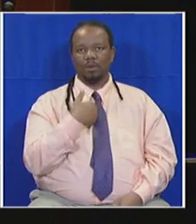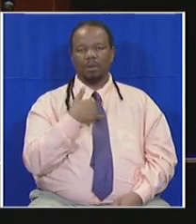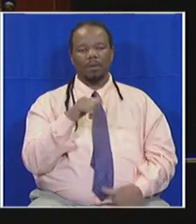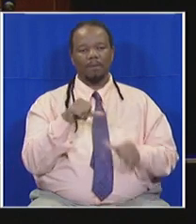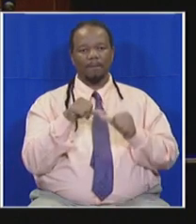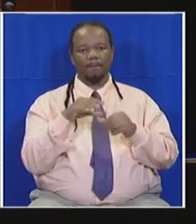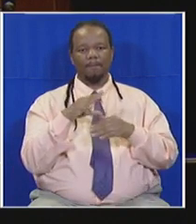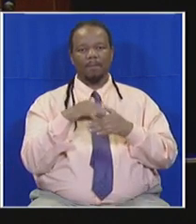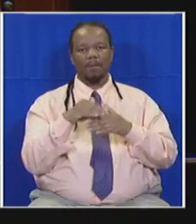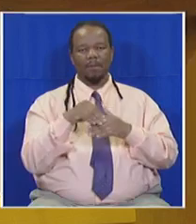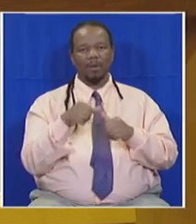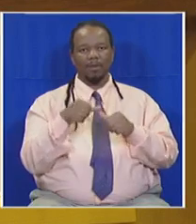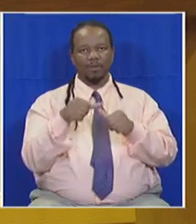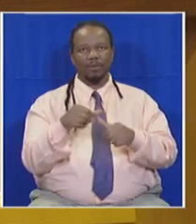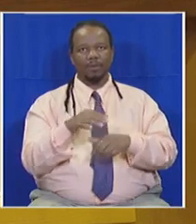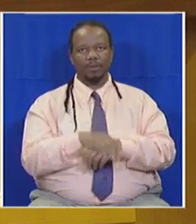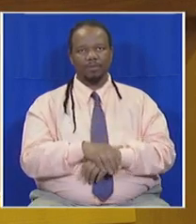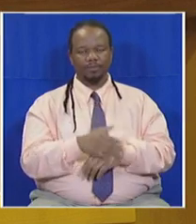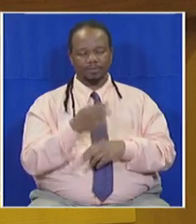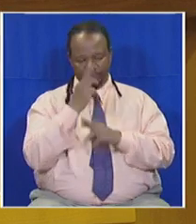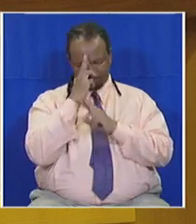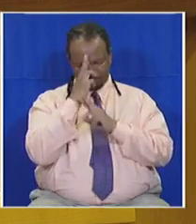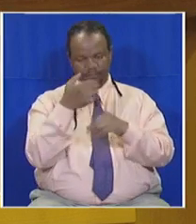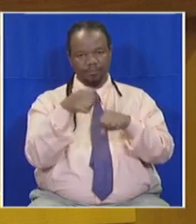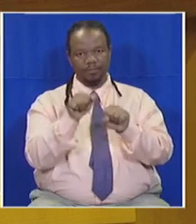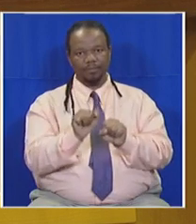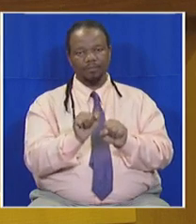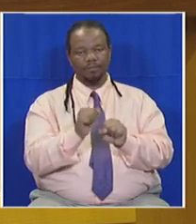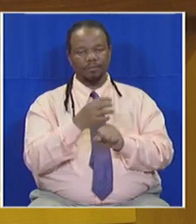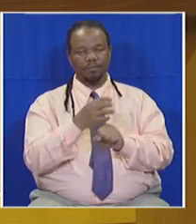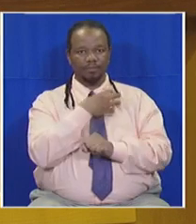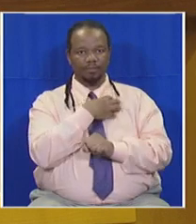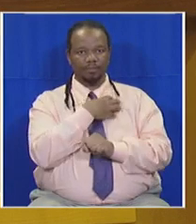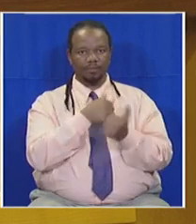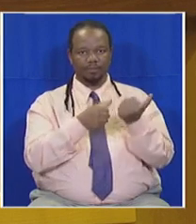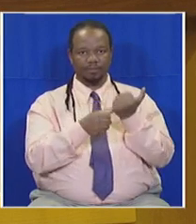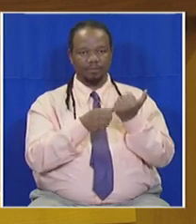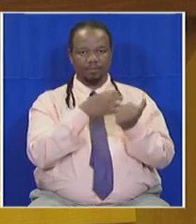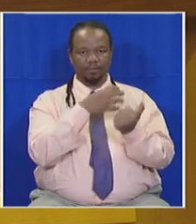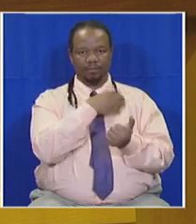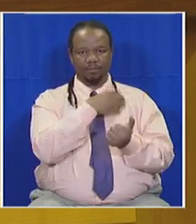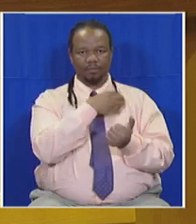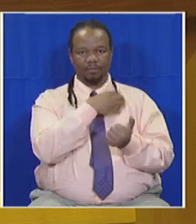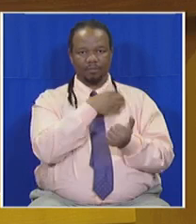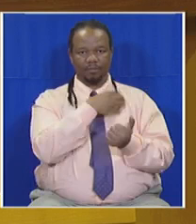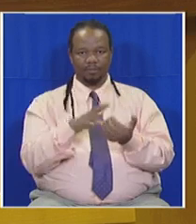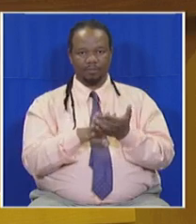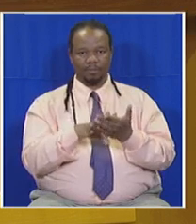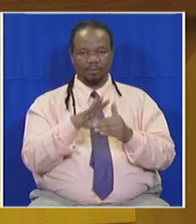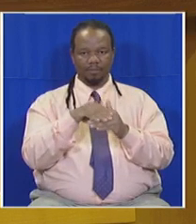Member. Honourable Chair, Ministers, Deputy Ministers, Honourable